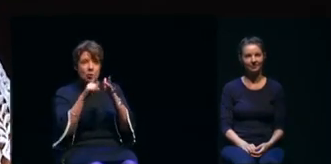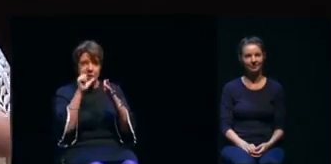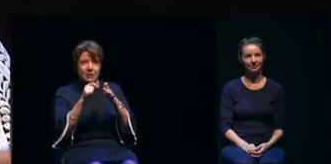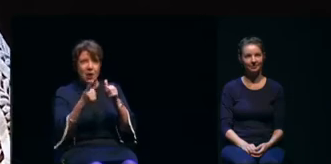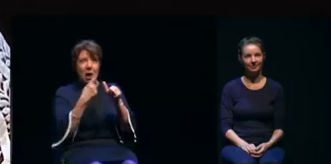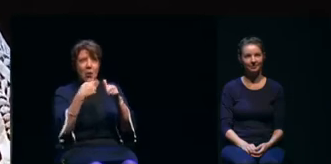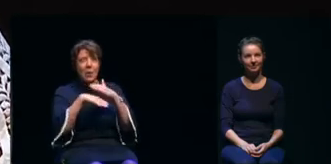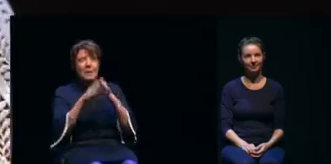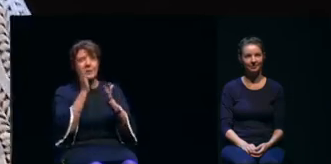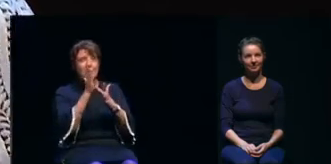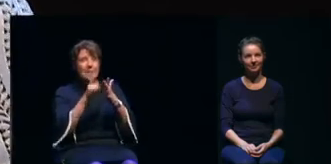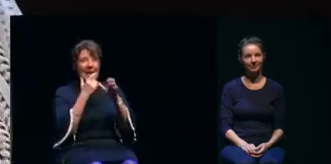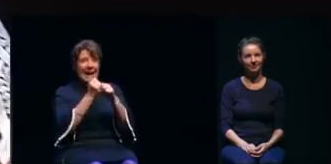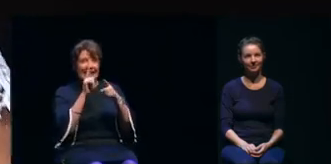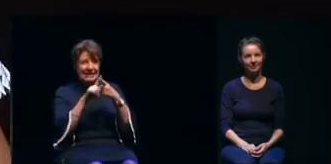because